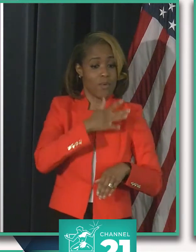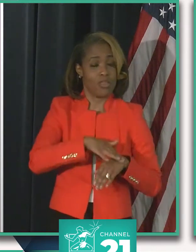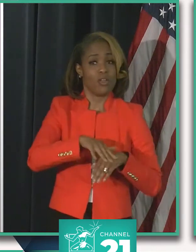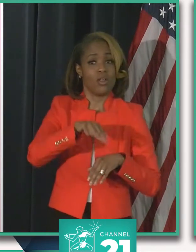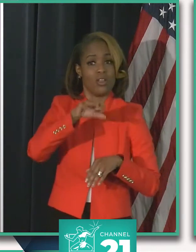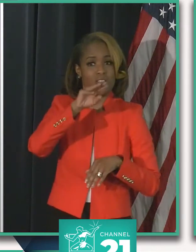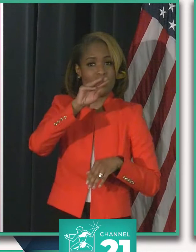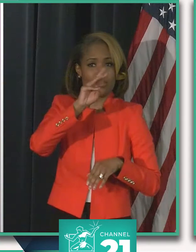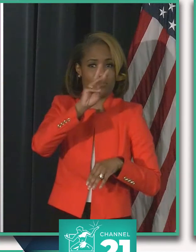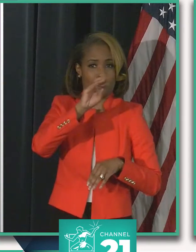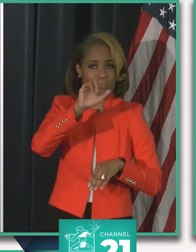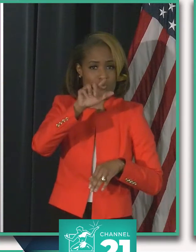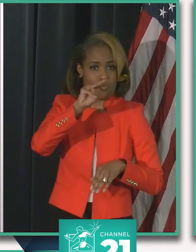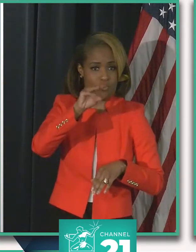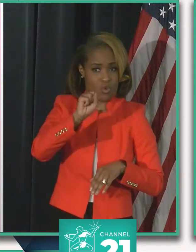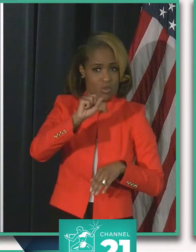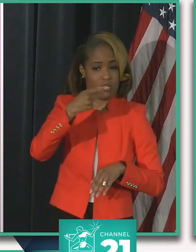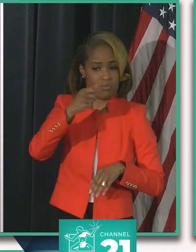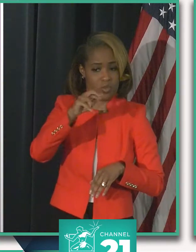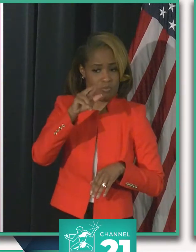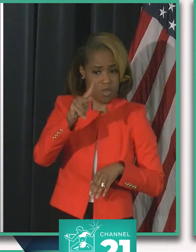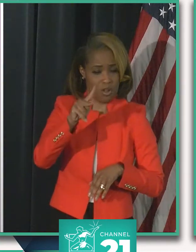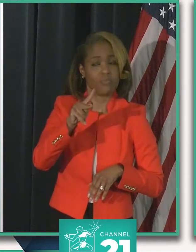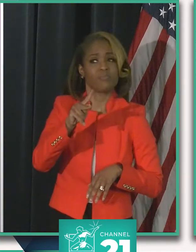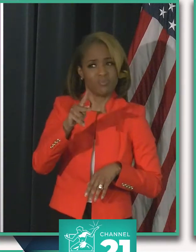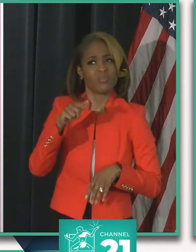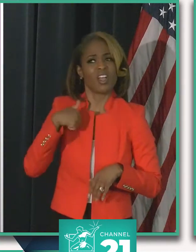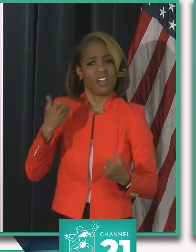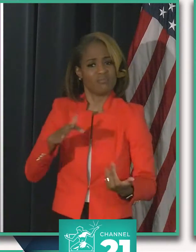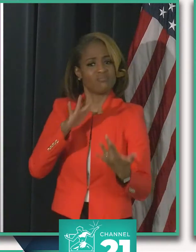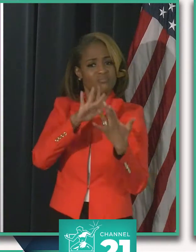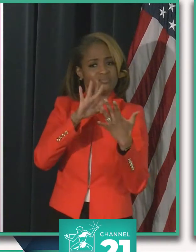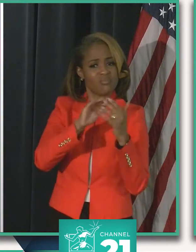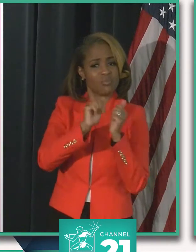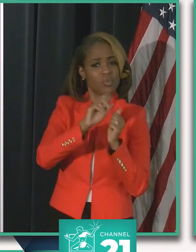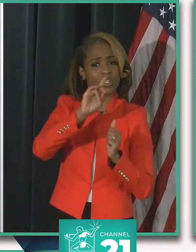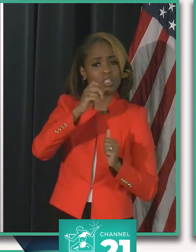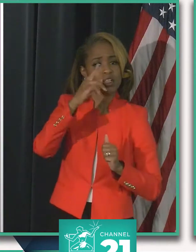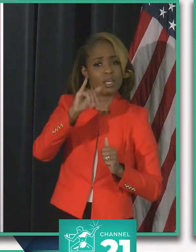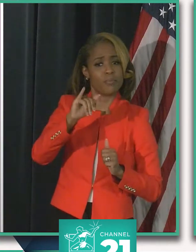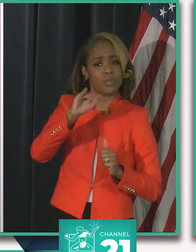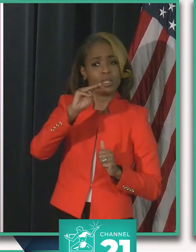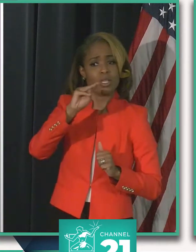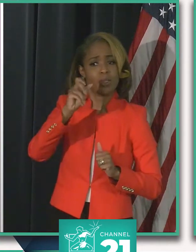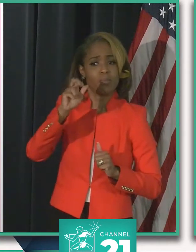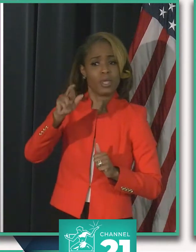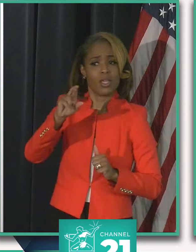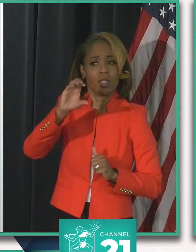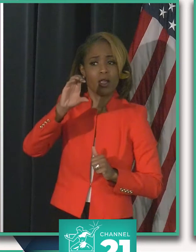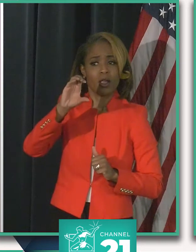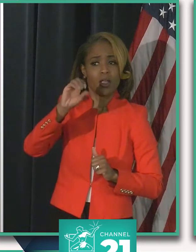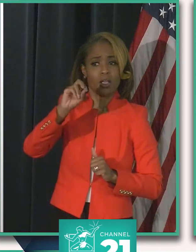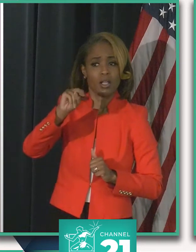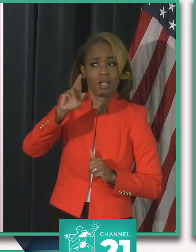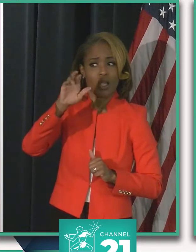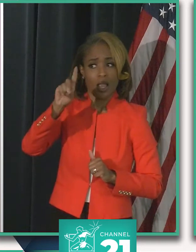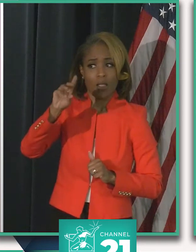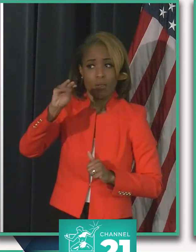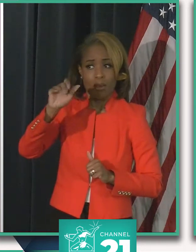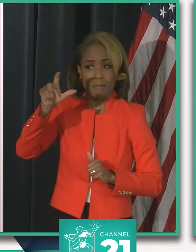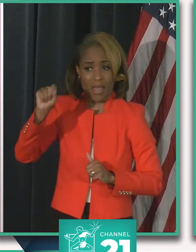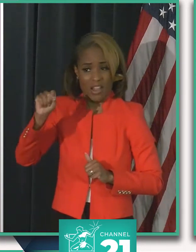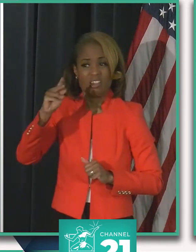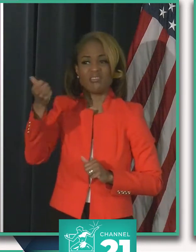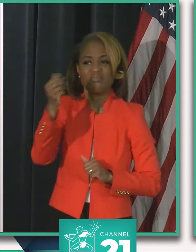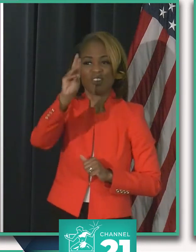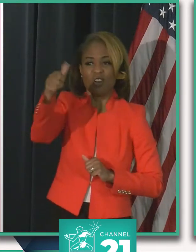Park. I have been in contact with Deputy Mayor Conrad Mallett and several others, and quite frankly, we